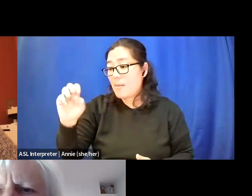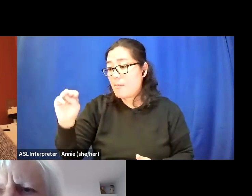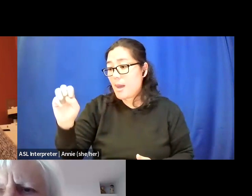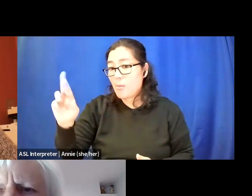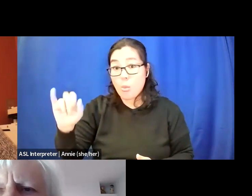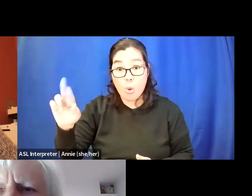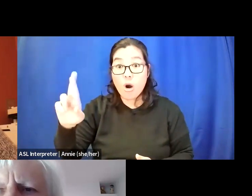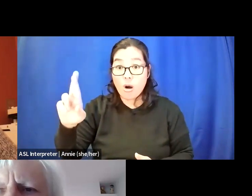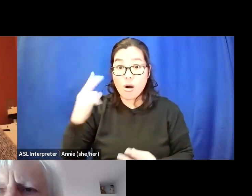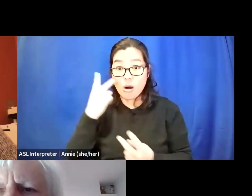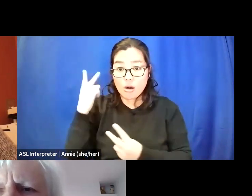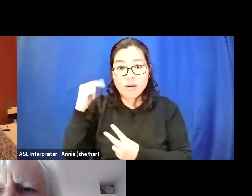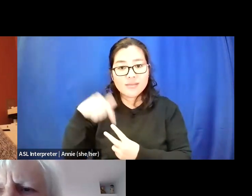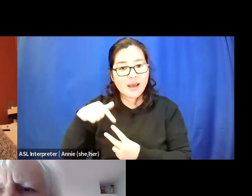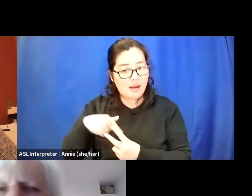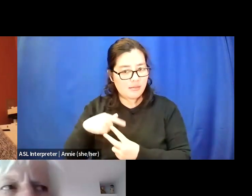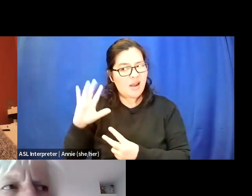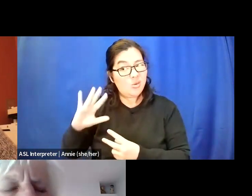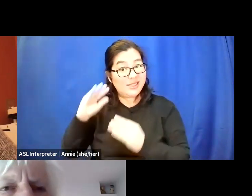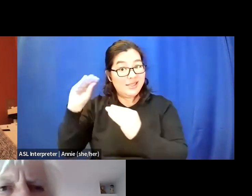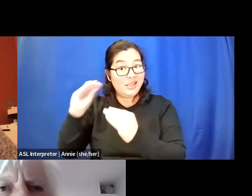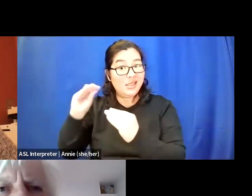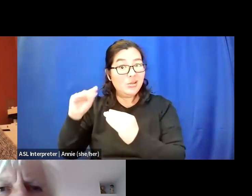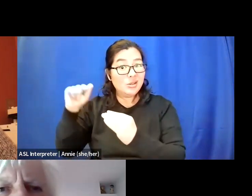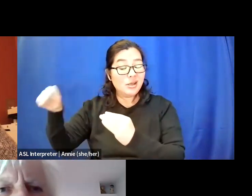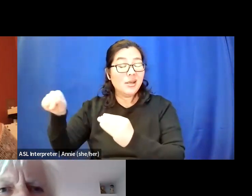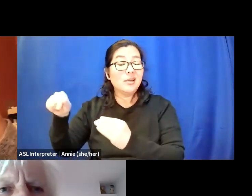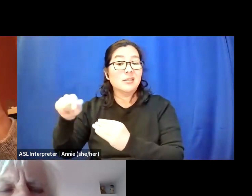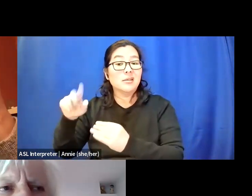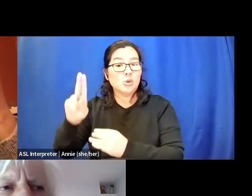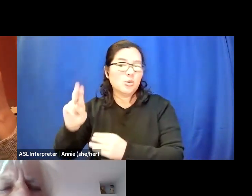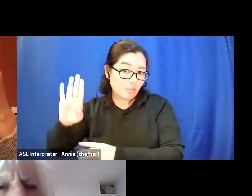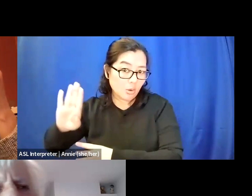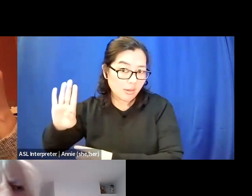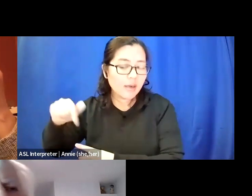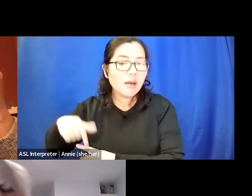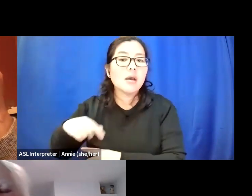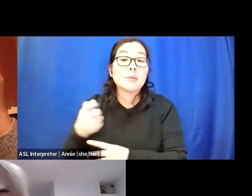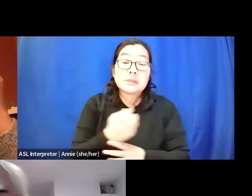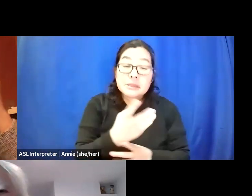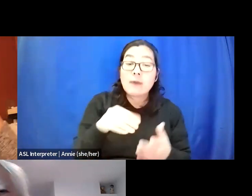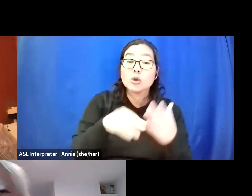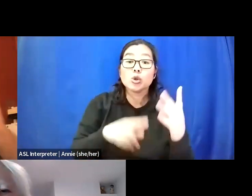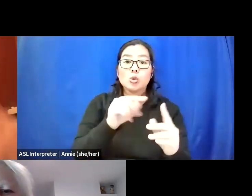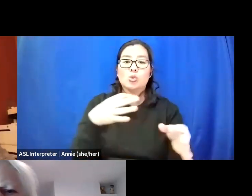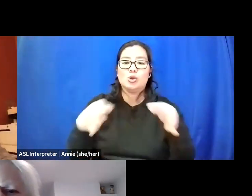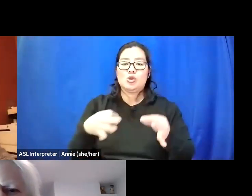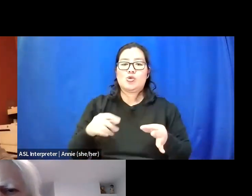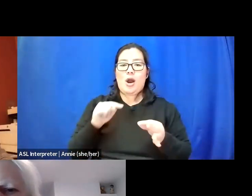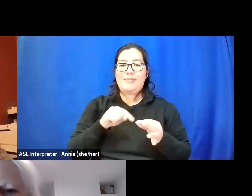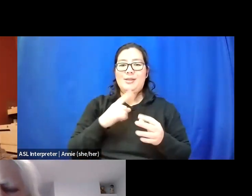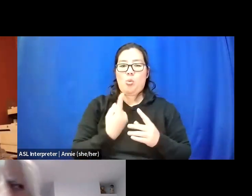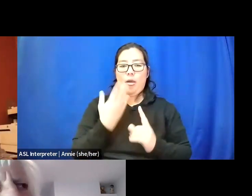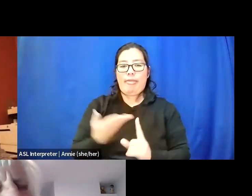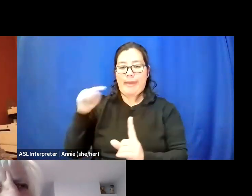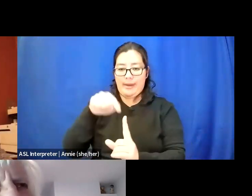Berkeley, where I would get multiple students to describe, you know, so that there would be, you know, so